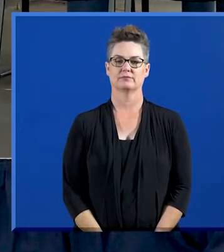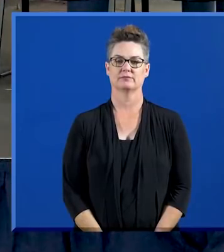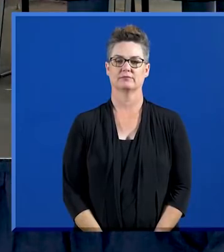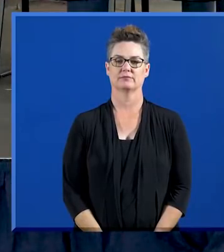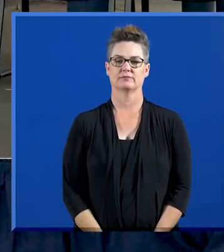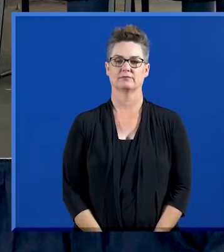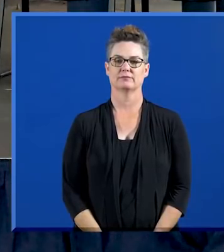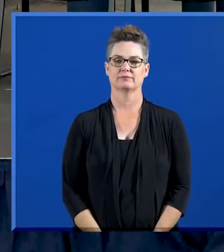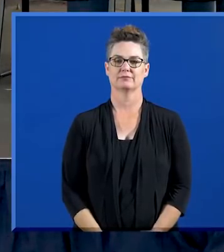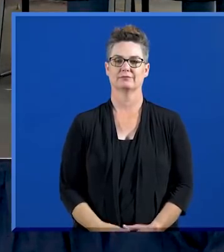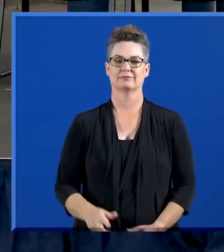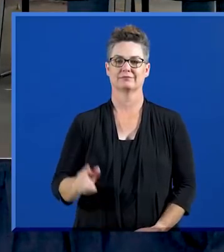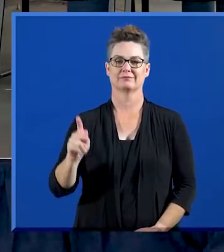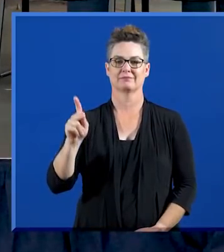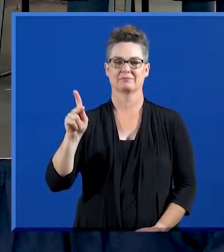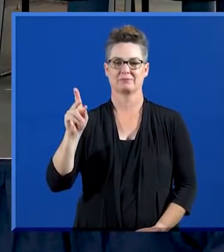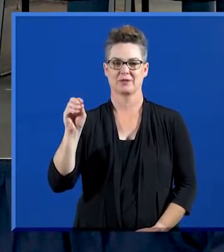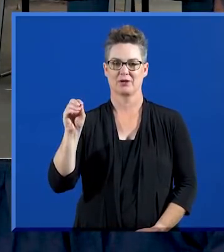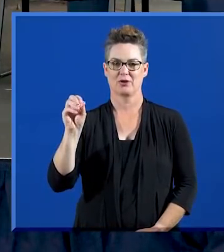Kosisochi Naji.